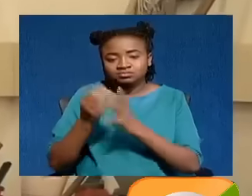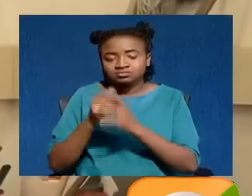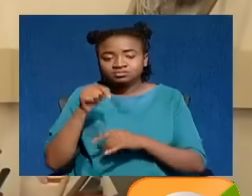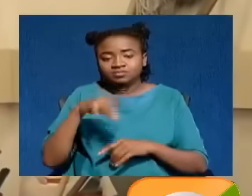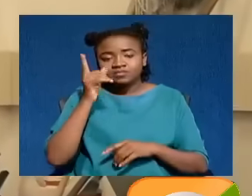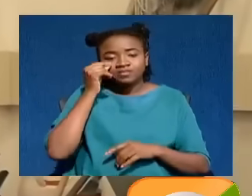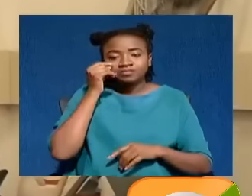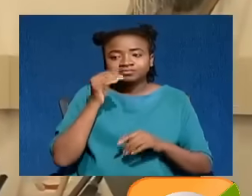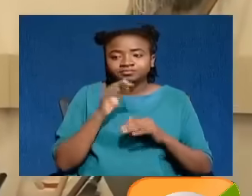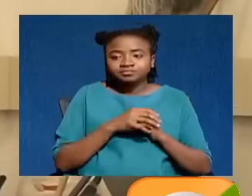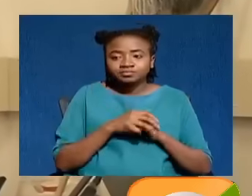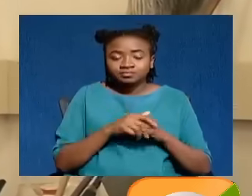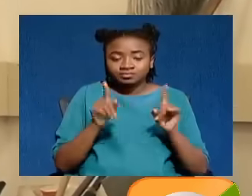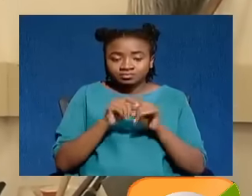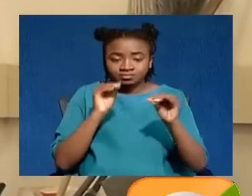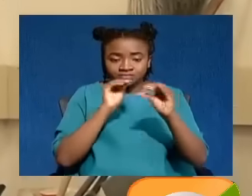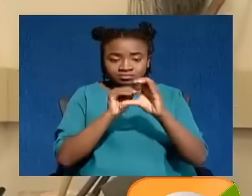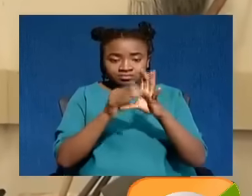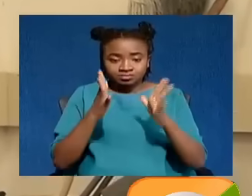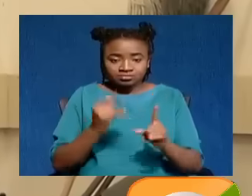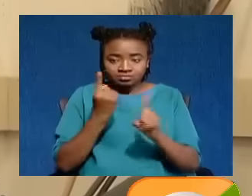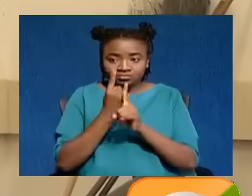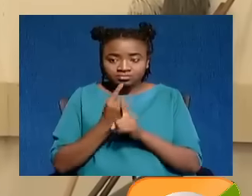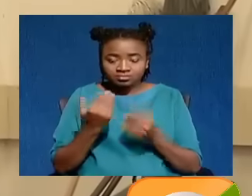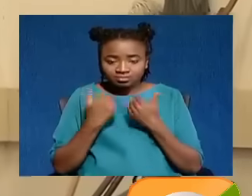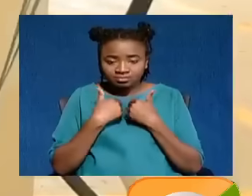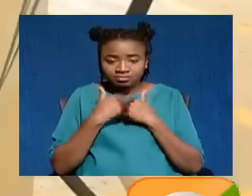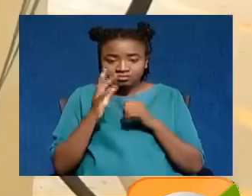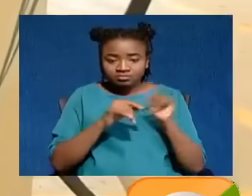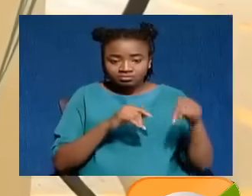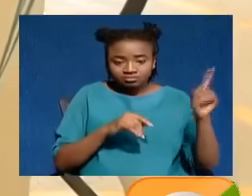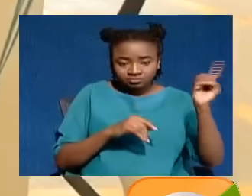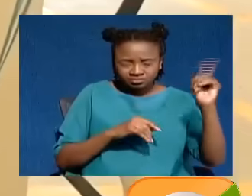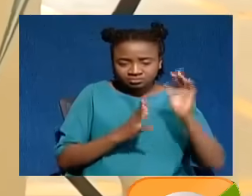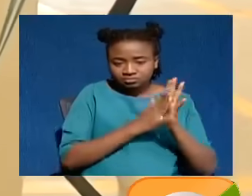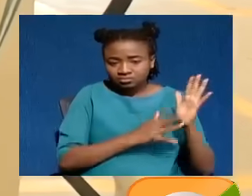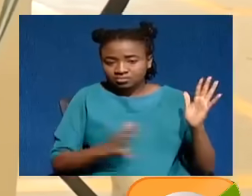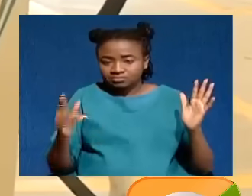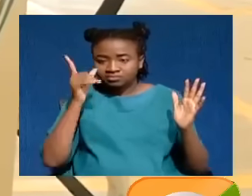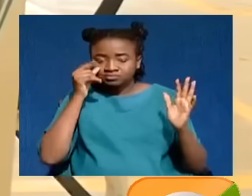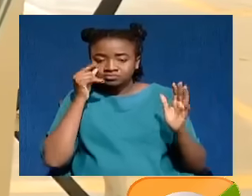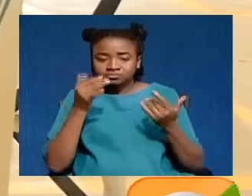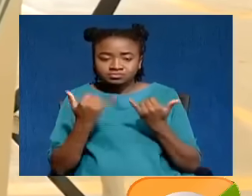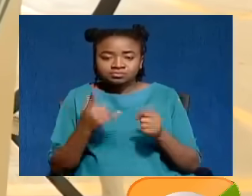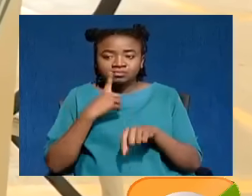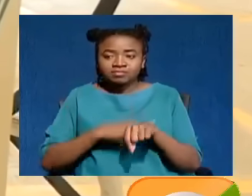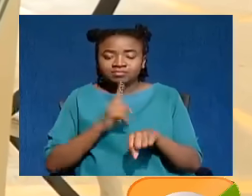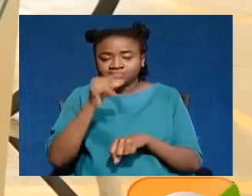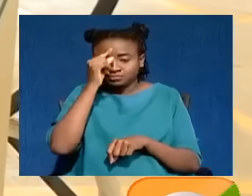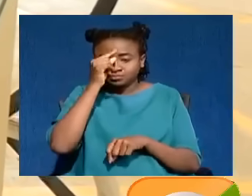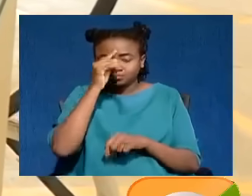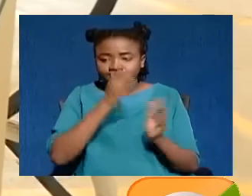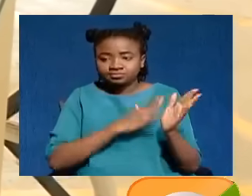year. Investors are already eyeing a charging corridor from Nairobi to Mombasa at a time when the state has signed up to